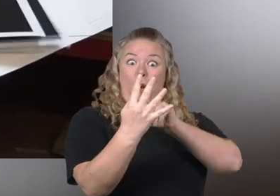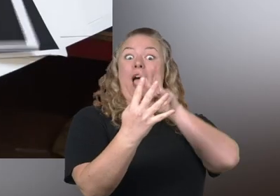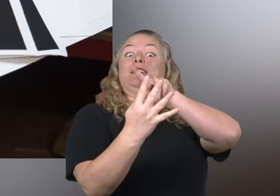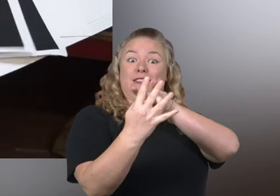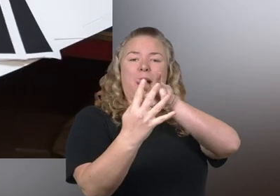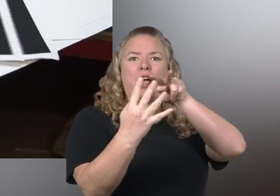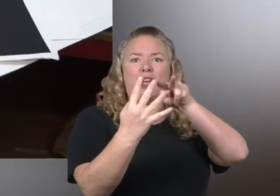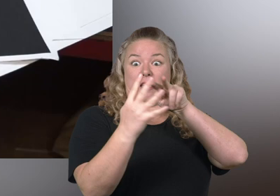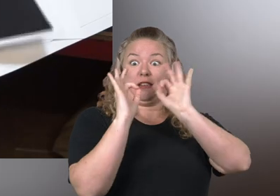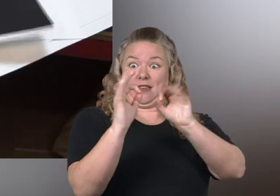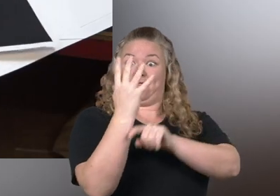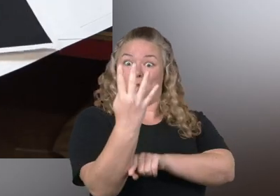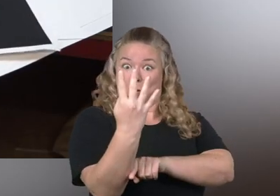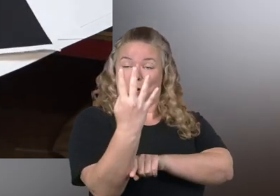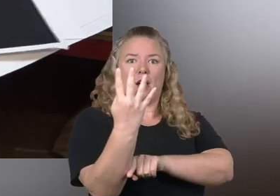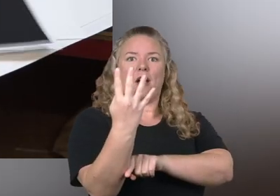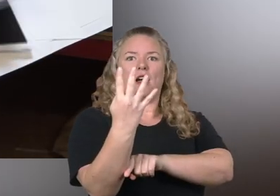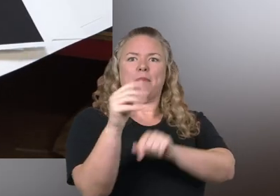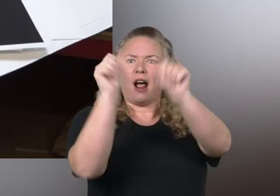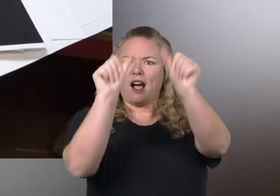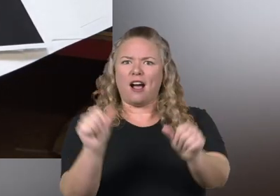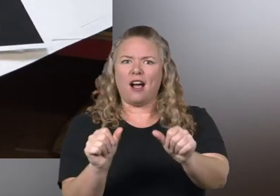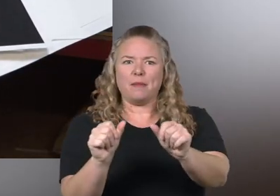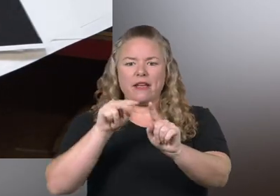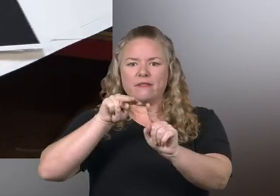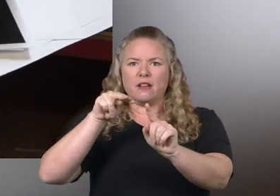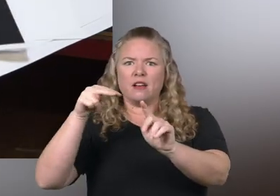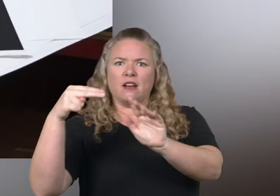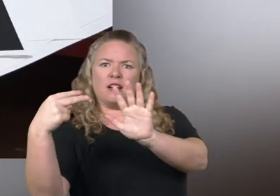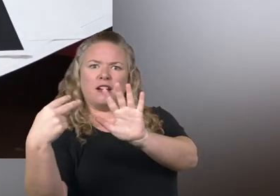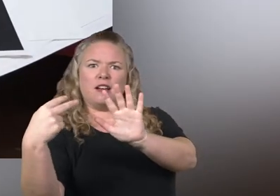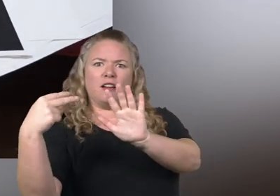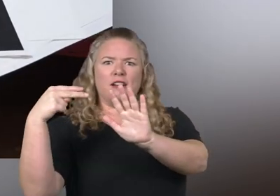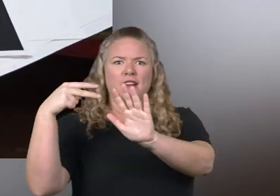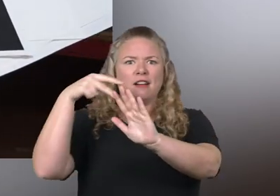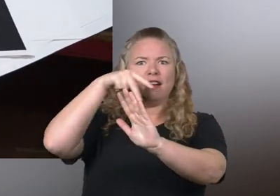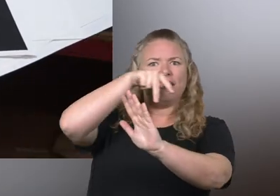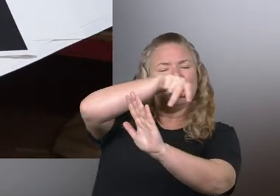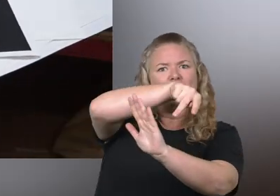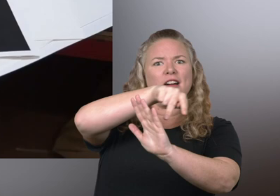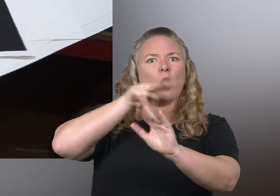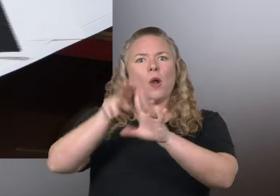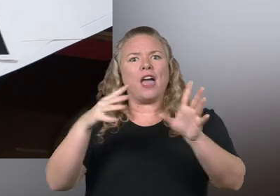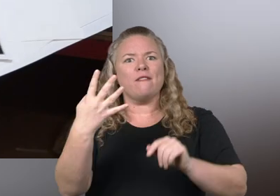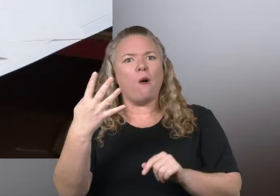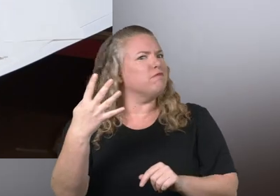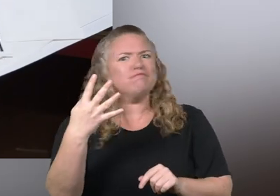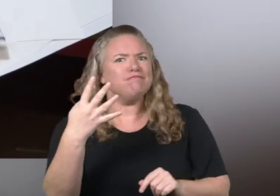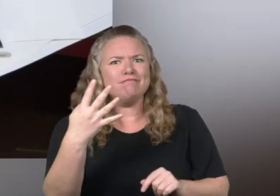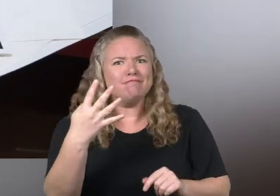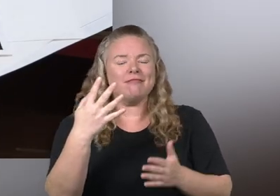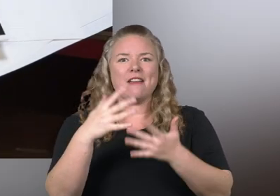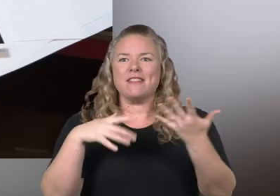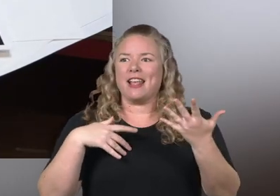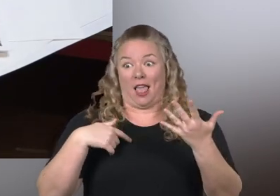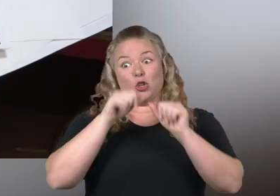iconic thing, but it only looks like a four when you look at it straight ahead. When you go around the side, it's all different angles,